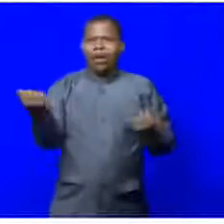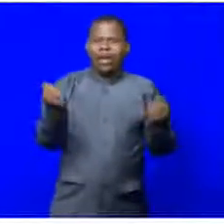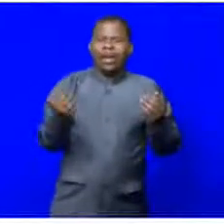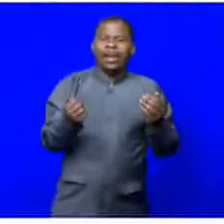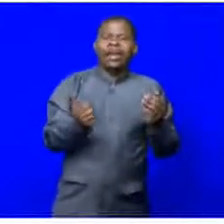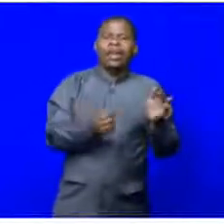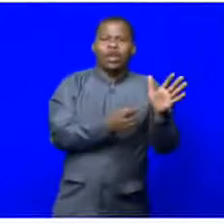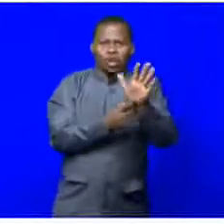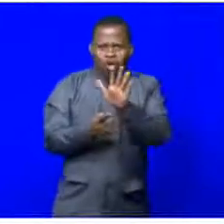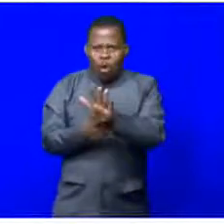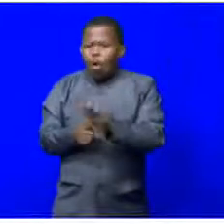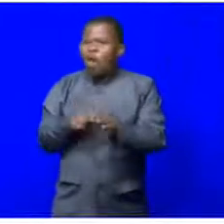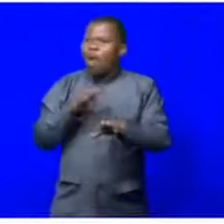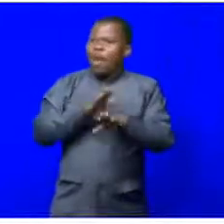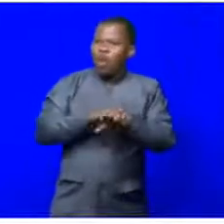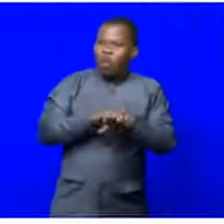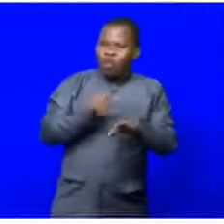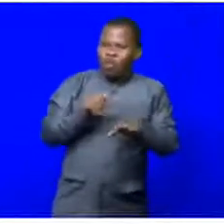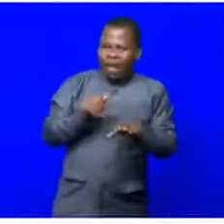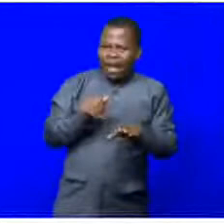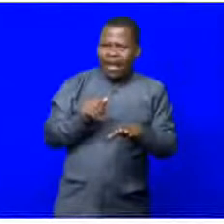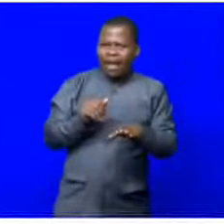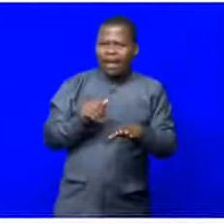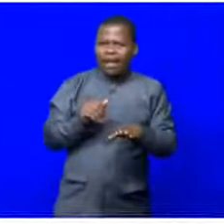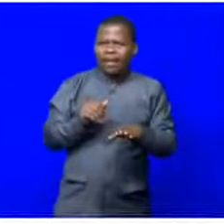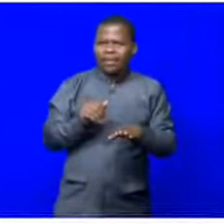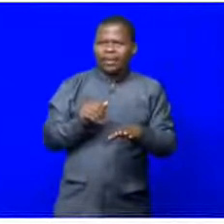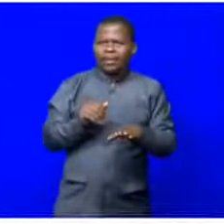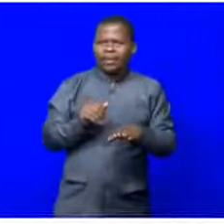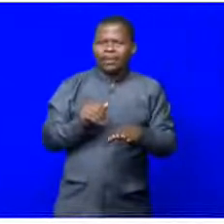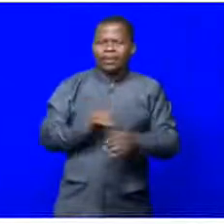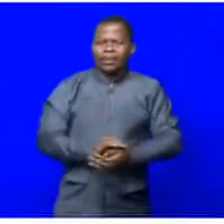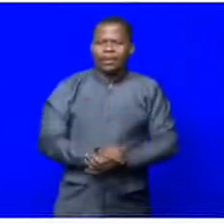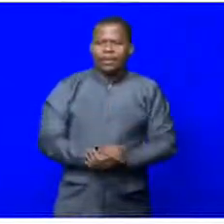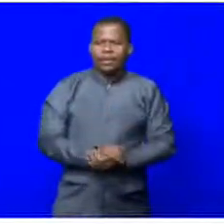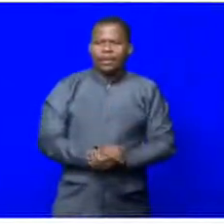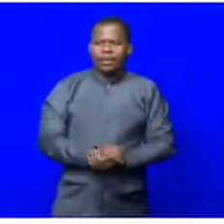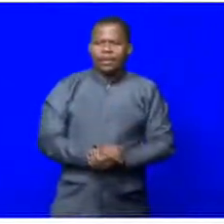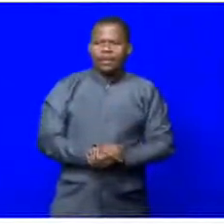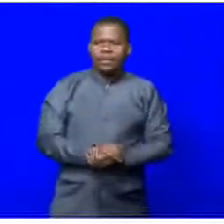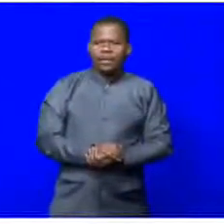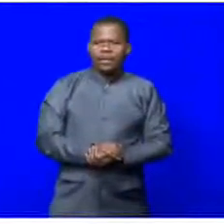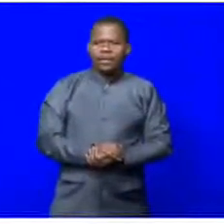besilahleka many times so cishe ngathi ngiku